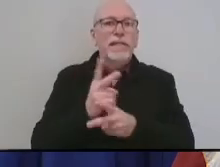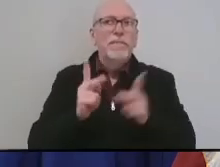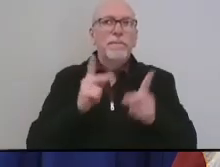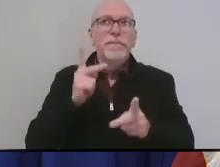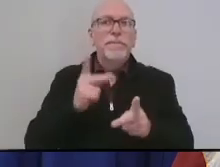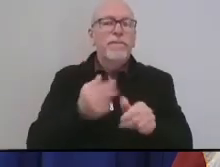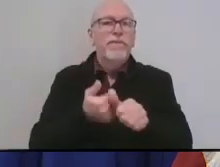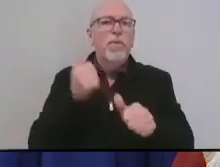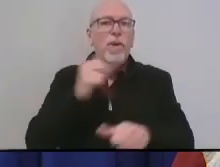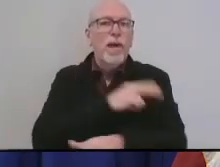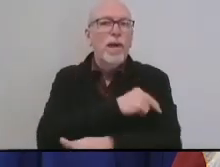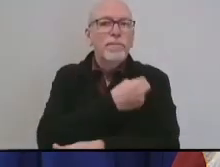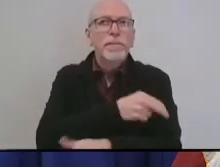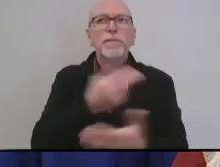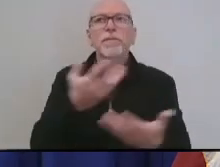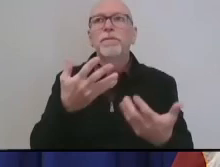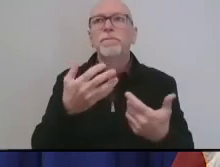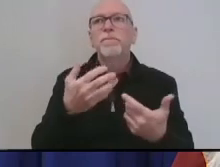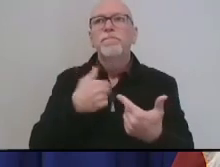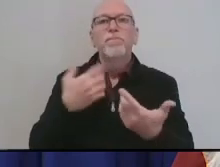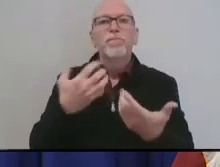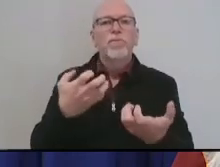prevent death.